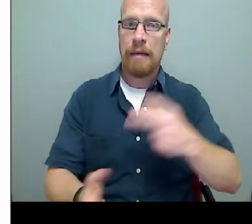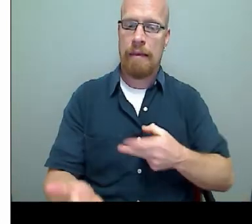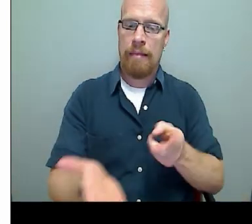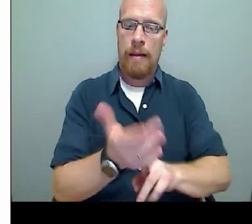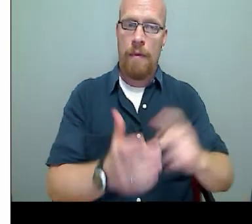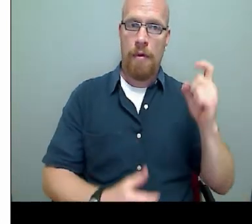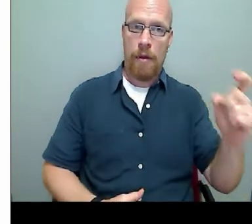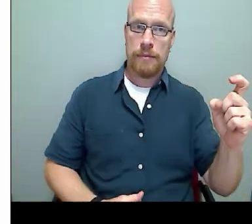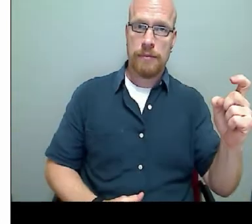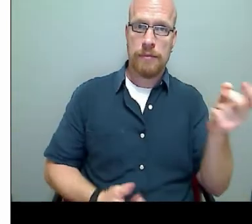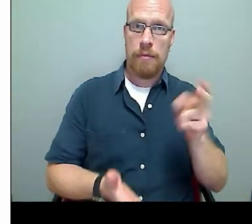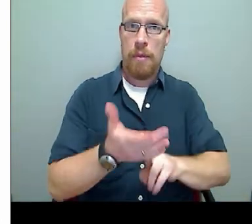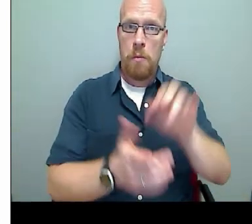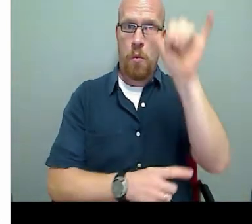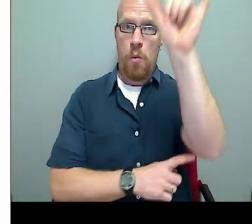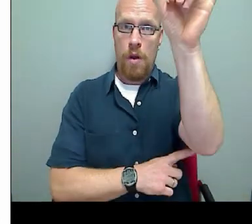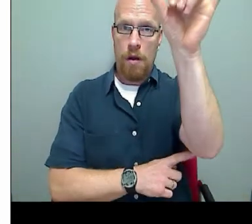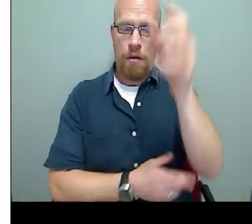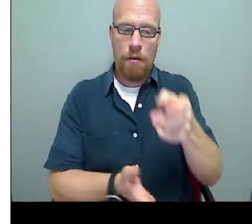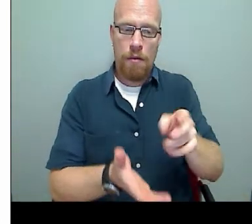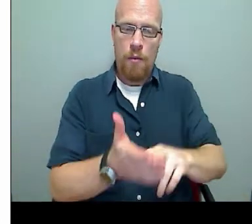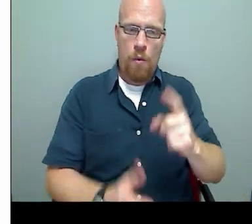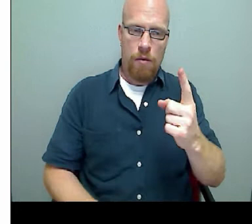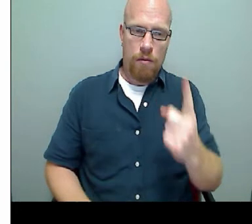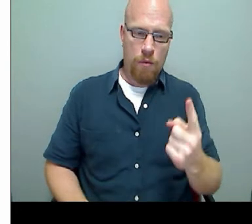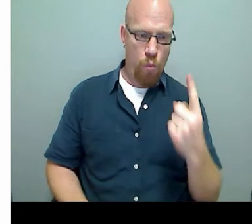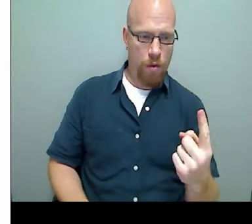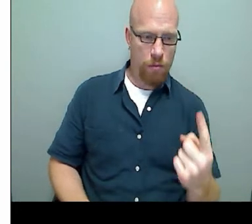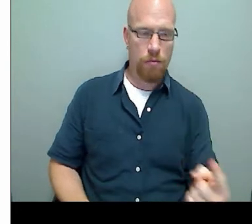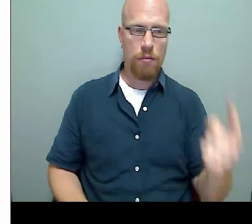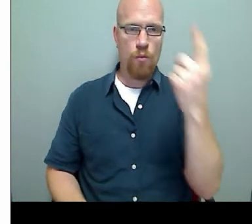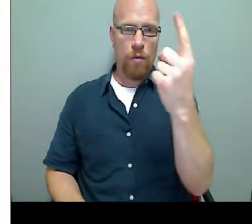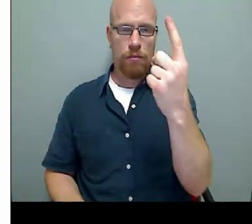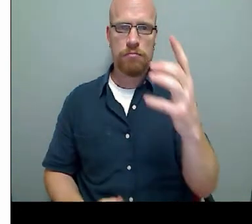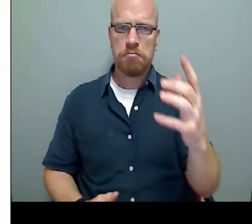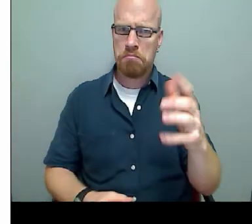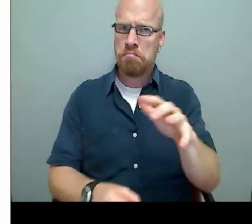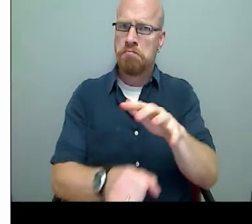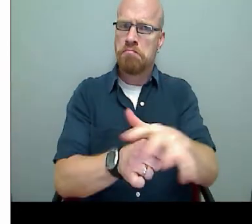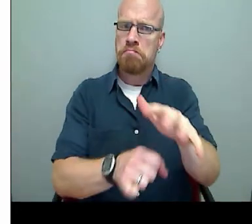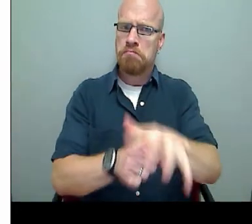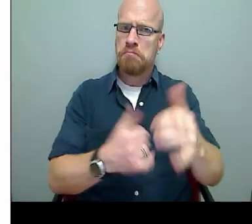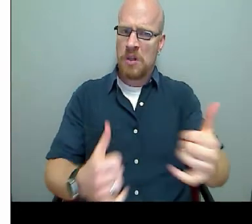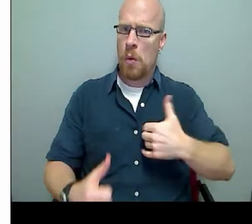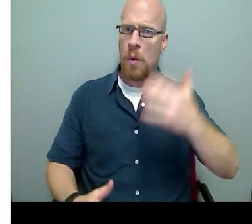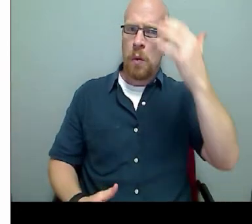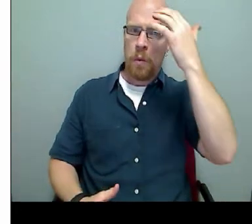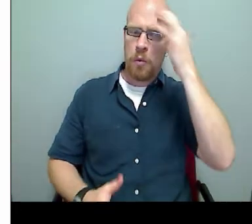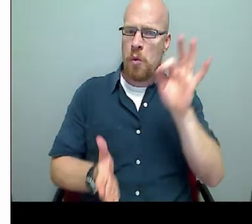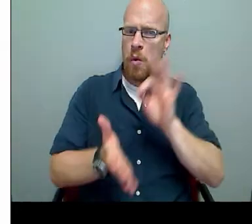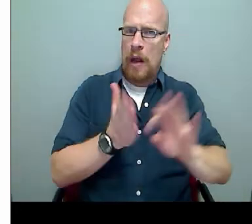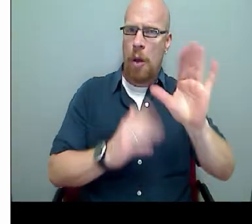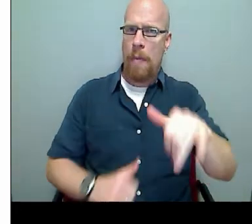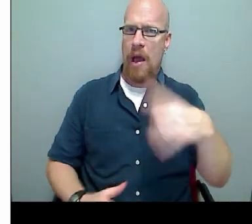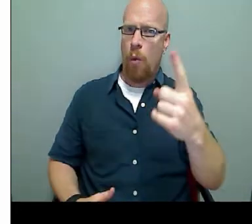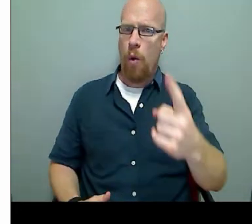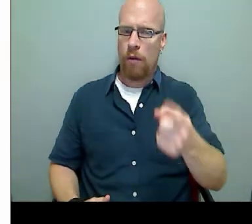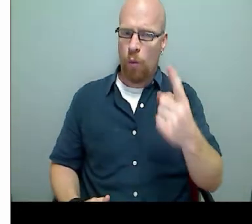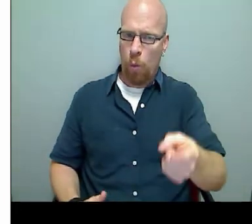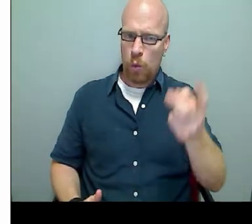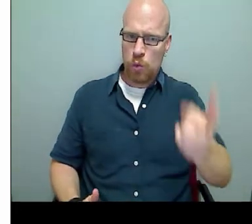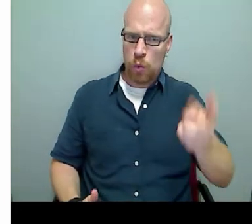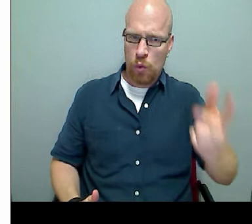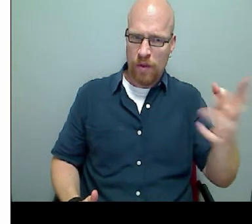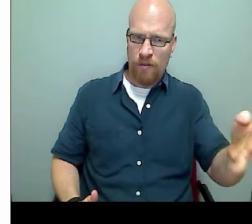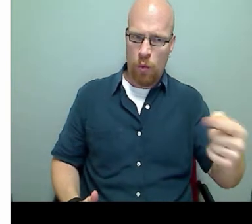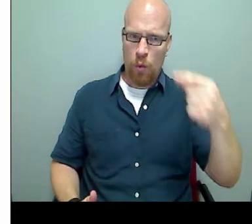As you can see, I labeled my x-axis and my y-axis, and I marked 1 and 1 for each axis. And that's enough. That